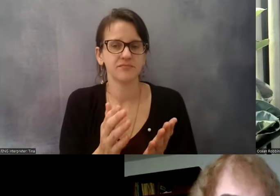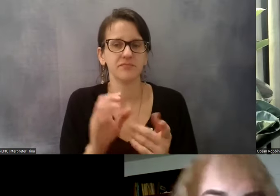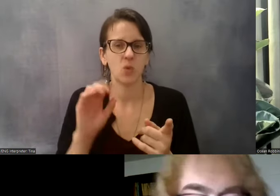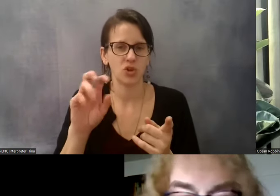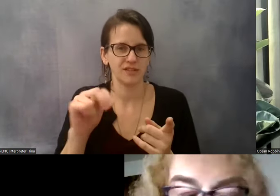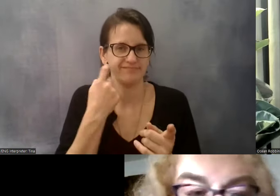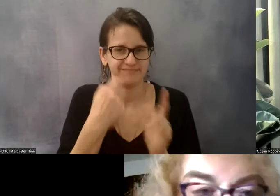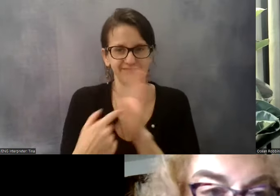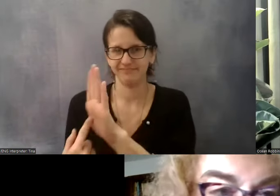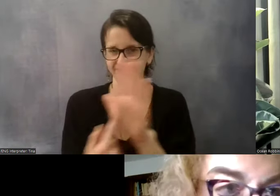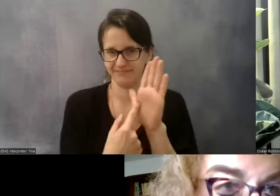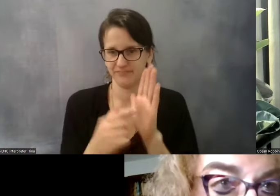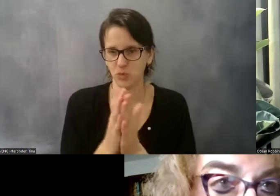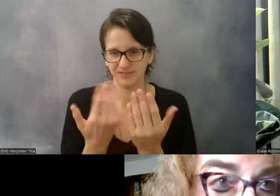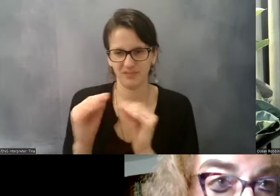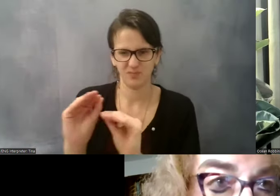mentioned.